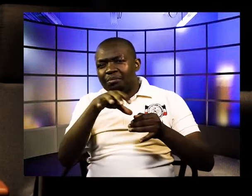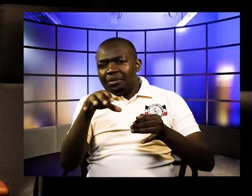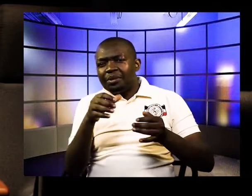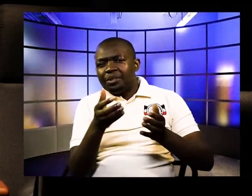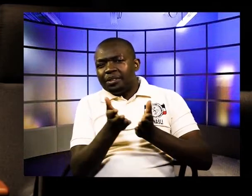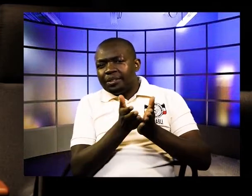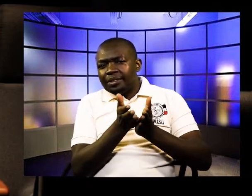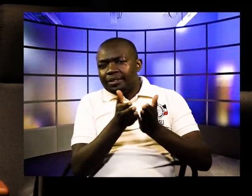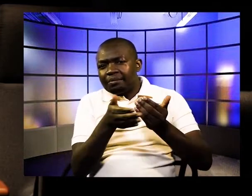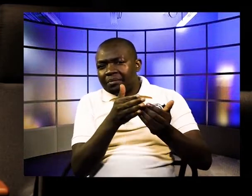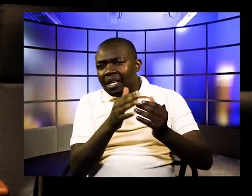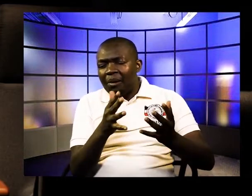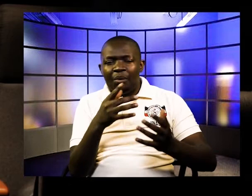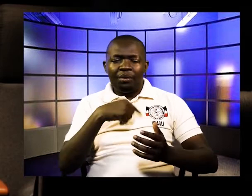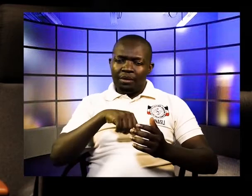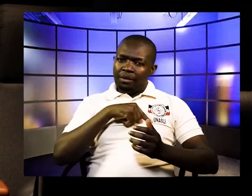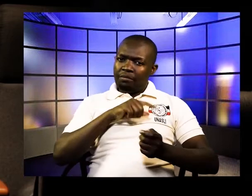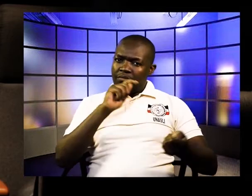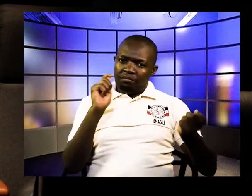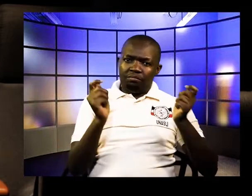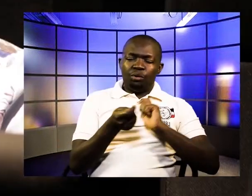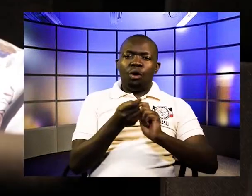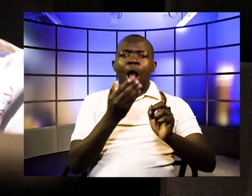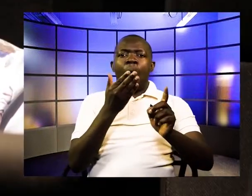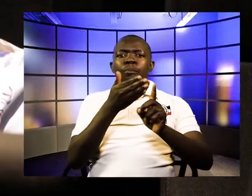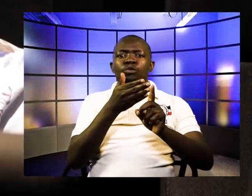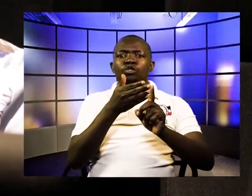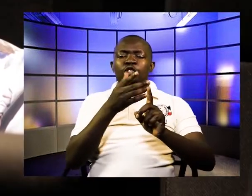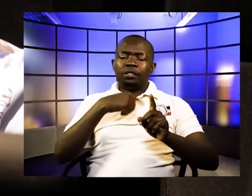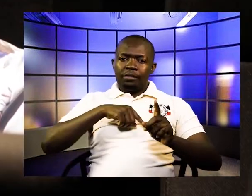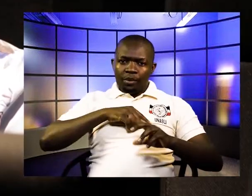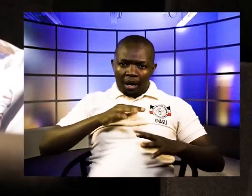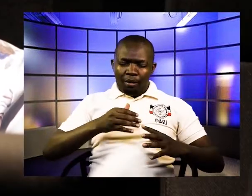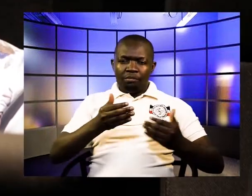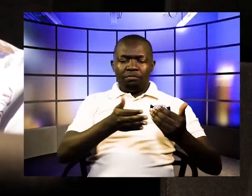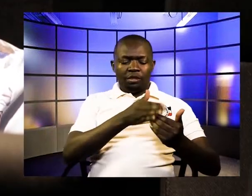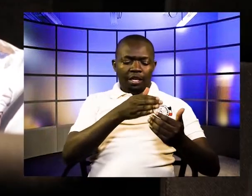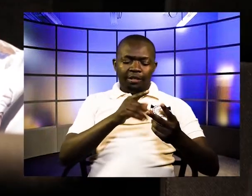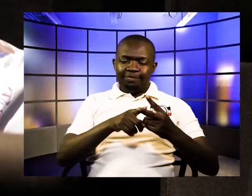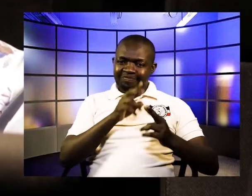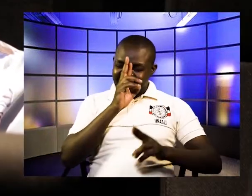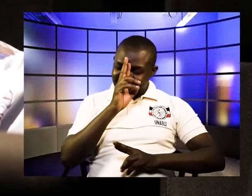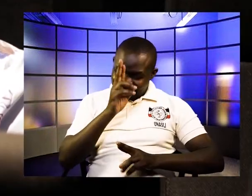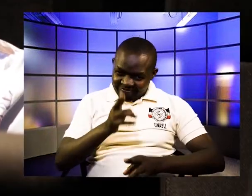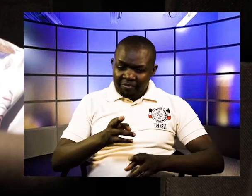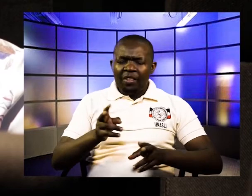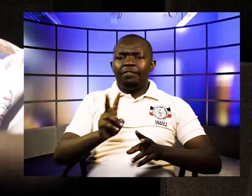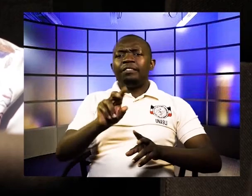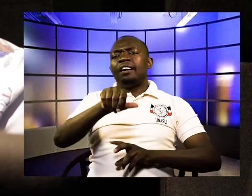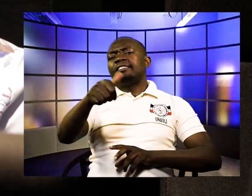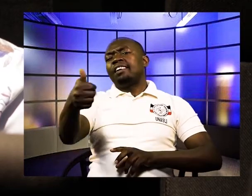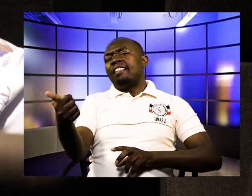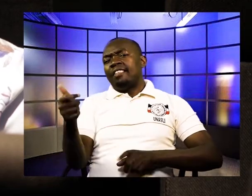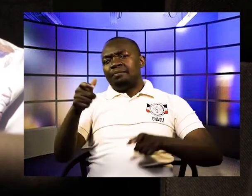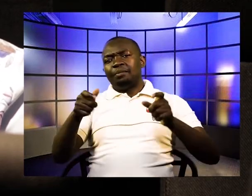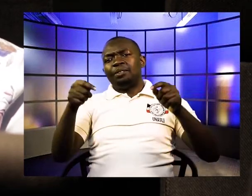But for us, we've taken a different approach. We treat them with care and respect, just like we treat every other